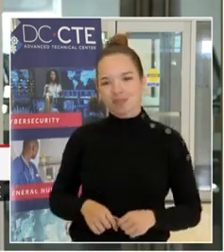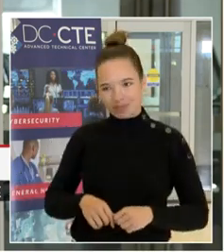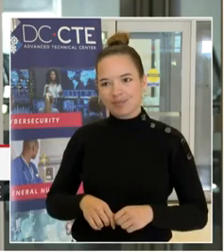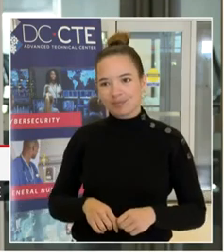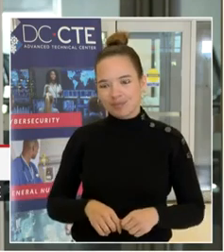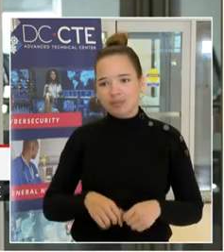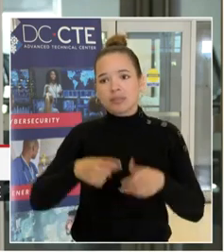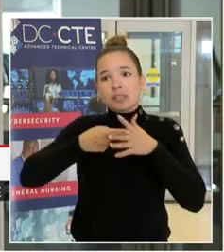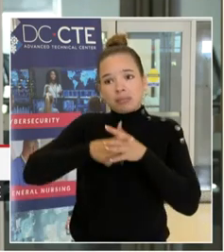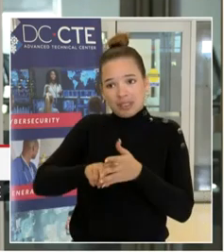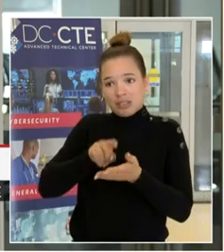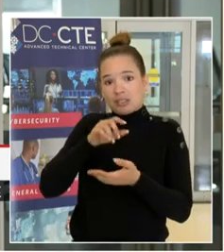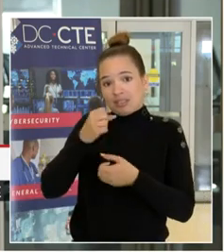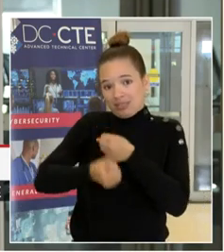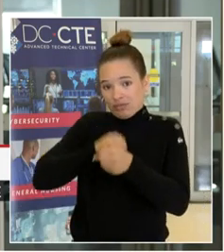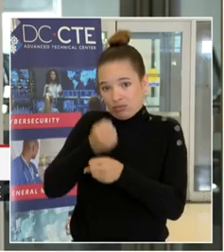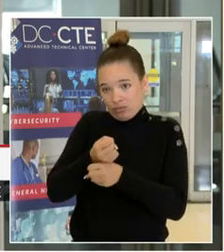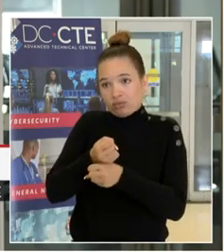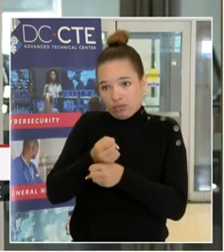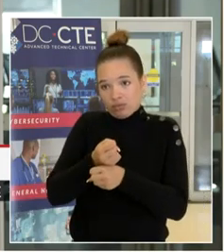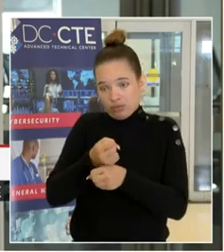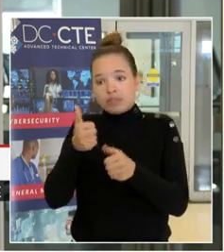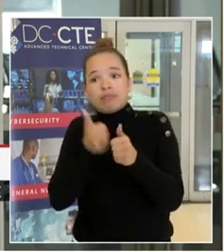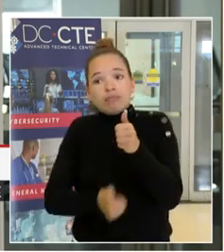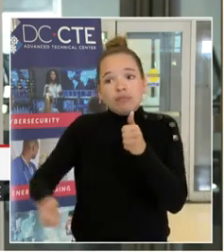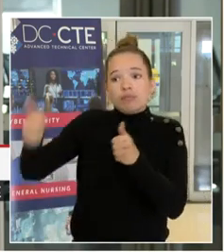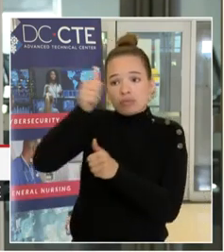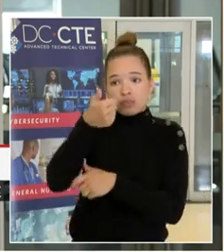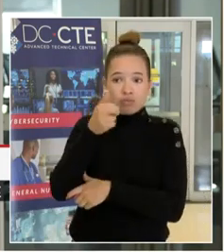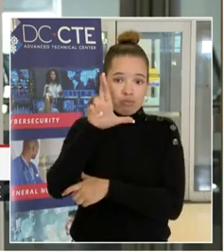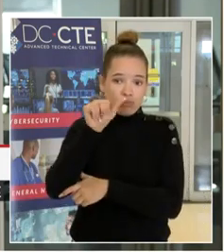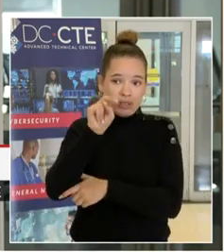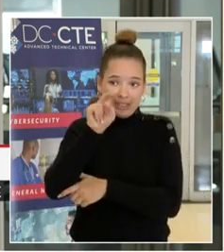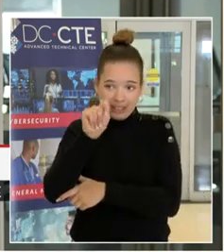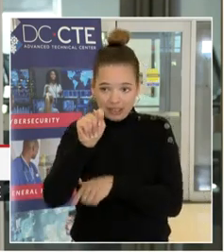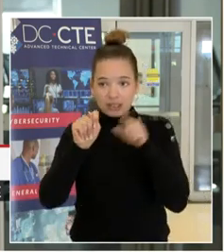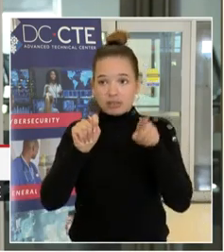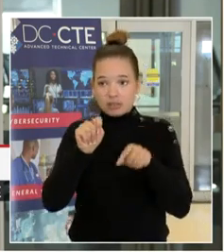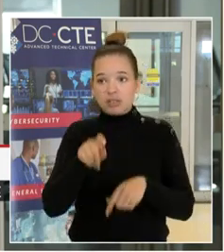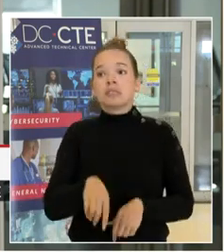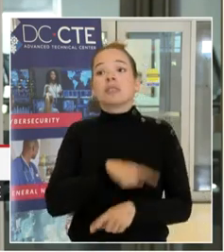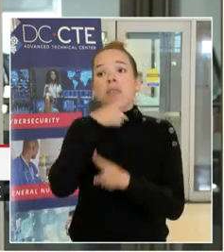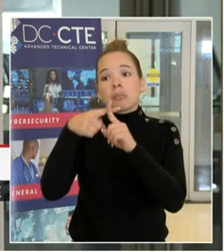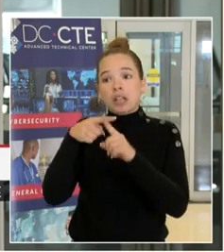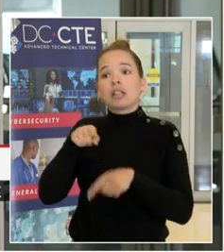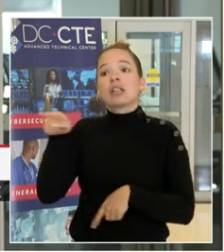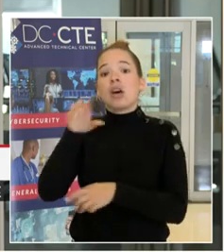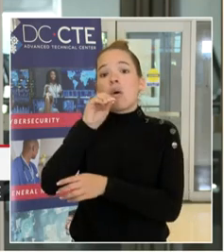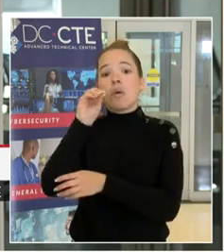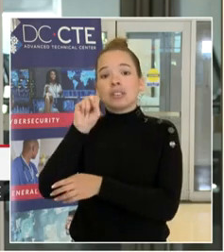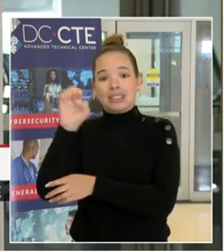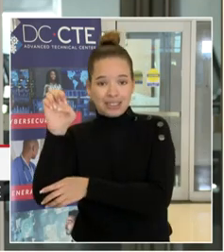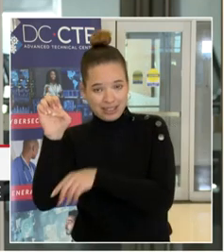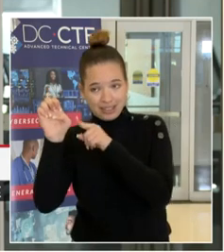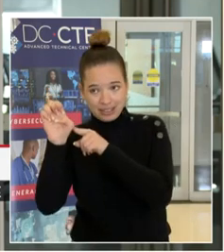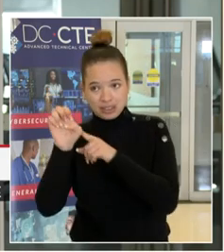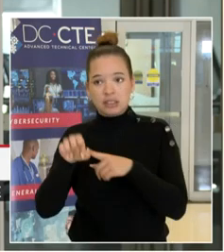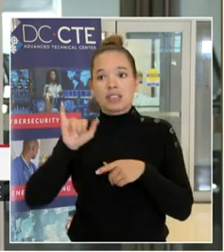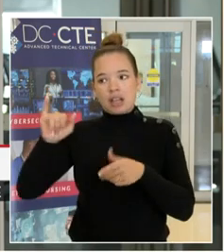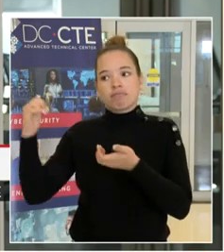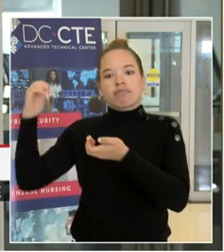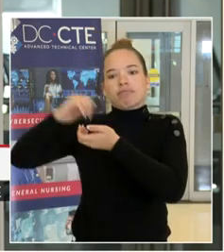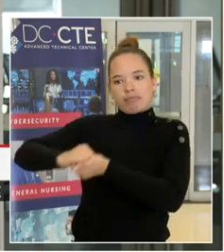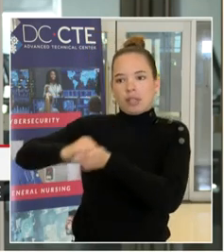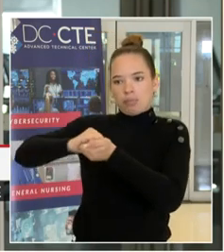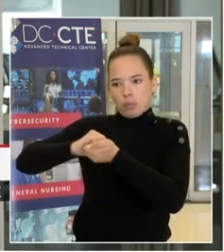year, Superintendent's Grants and OSSI launched the first of its kind Advanced Technical Center here at